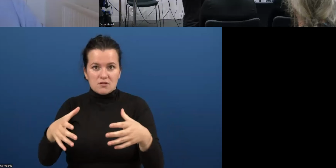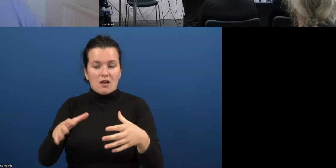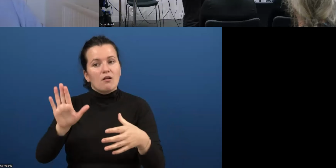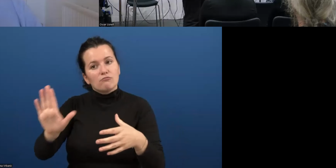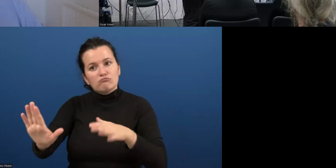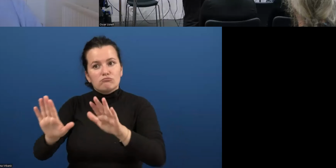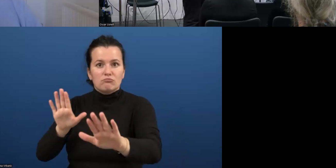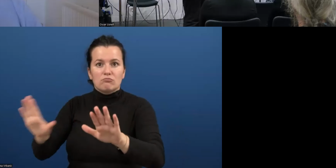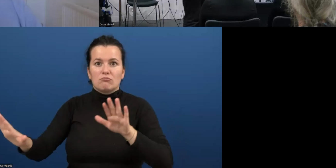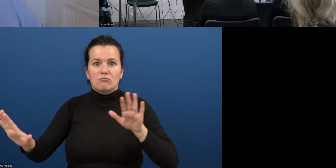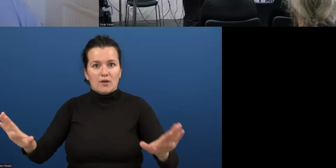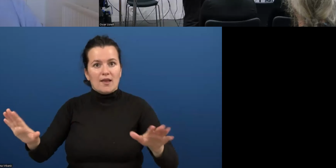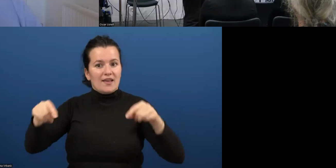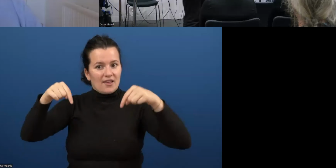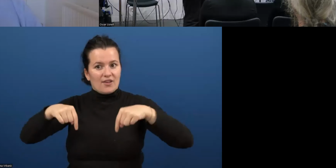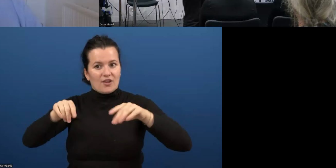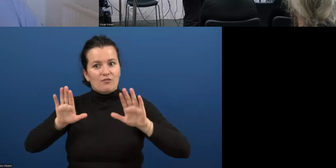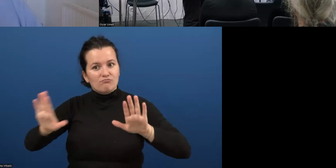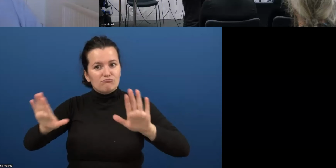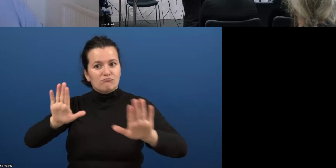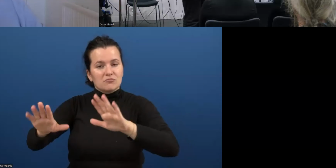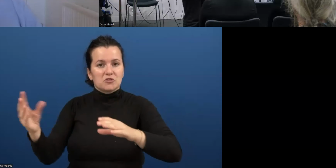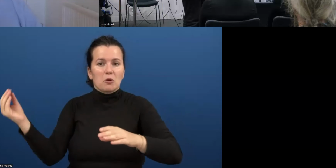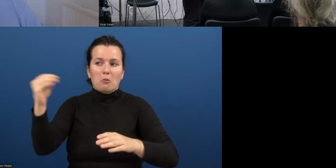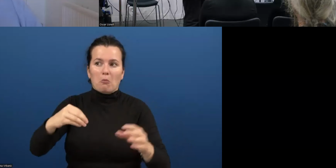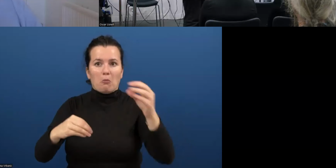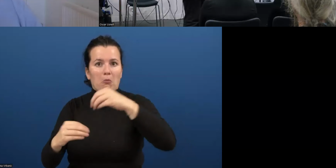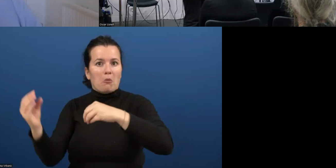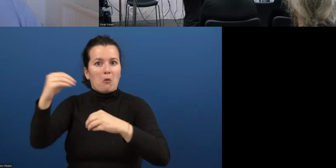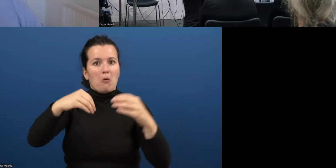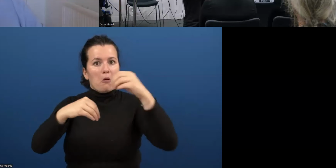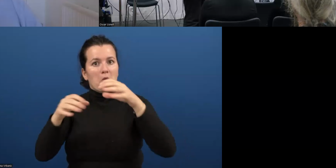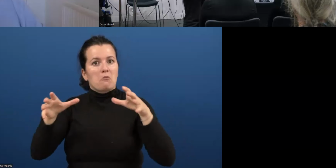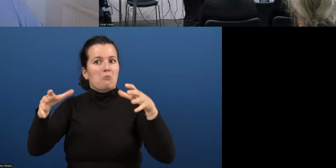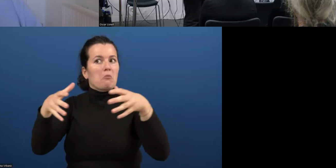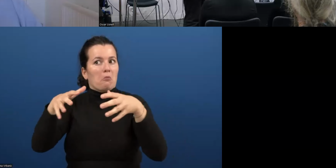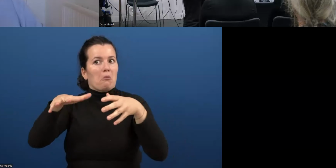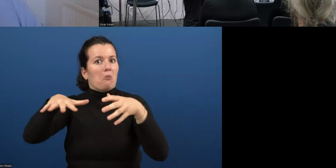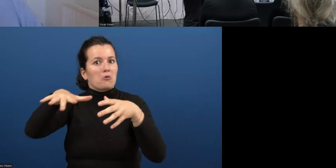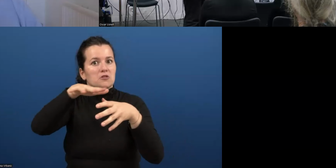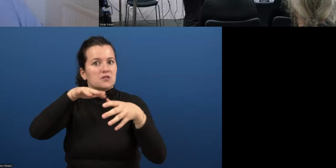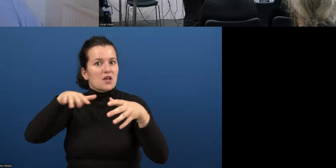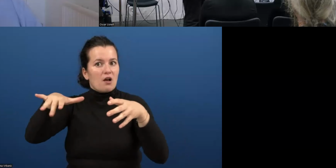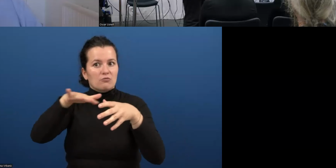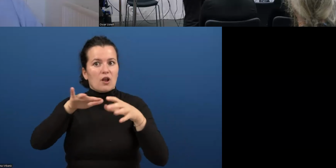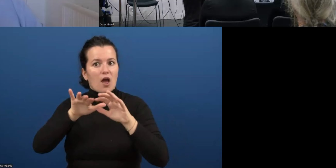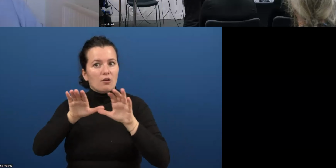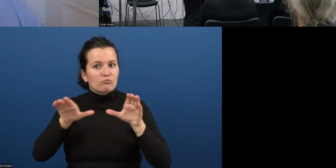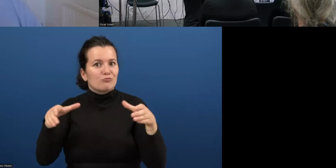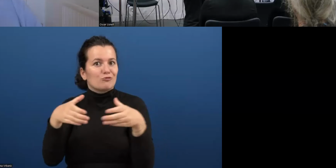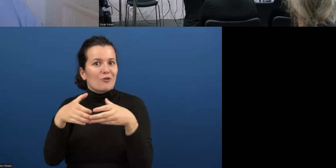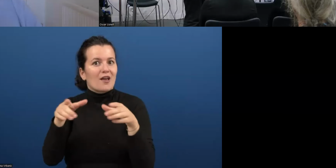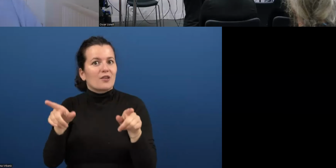was in the same room and it was something that sounded like an ensemble.